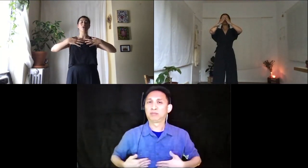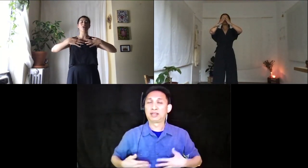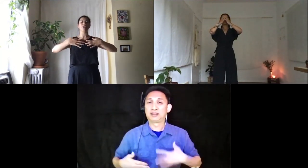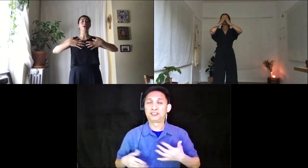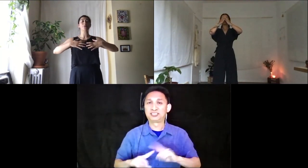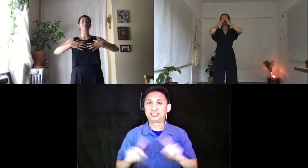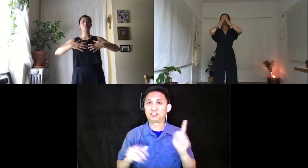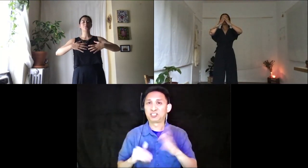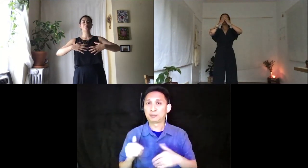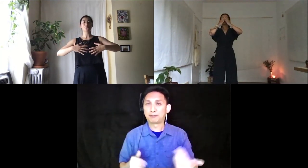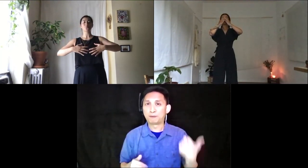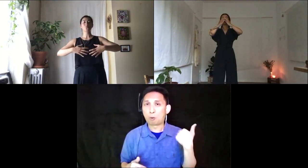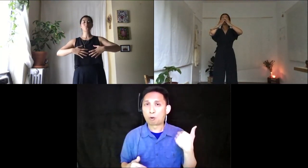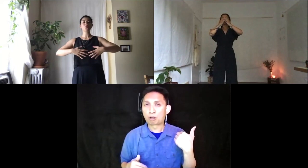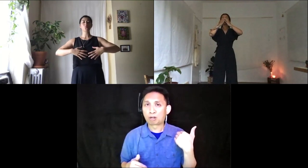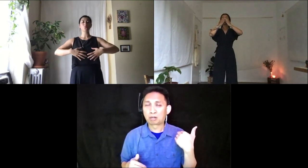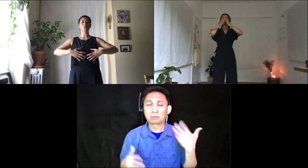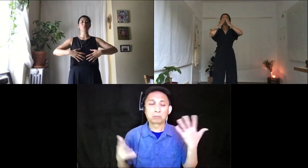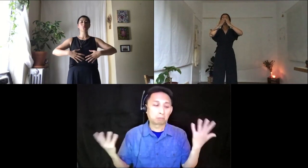did earlier.